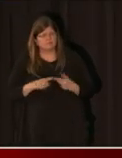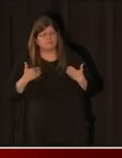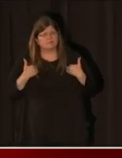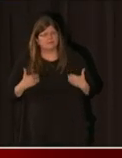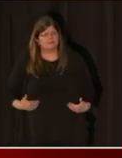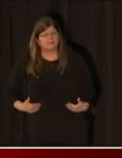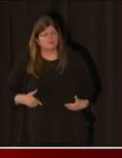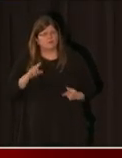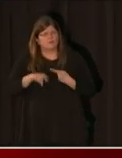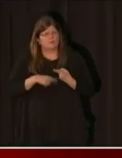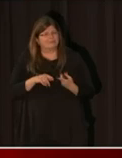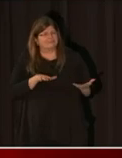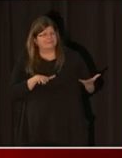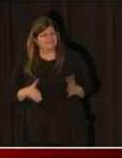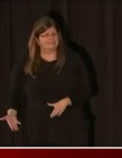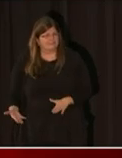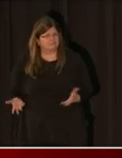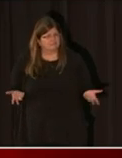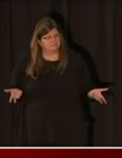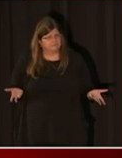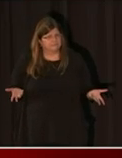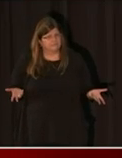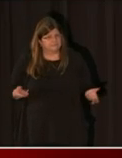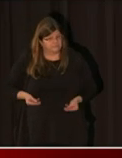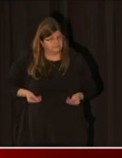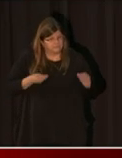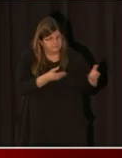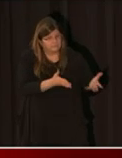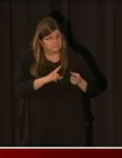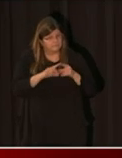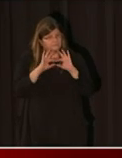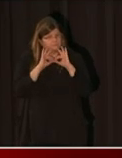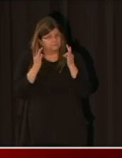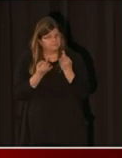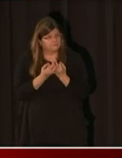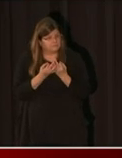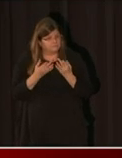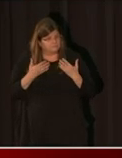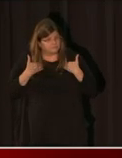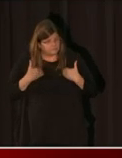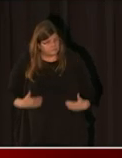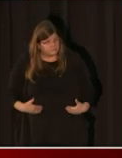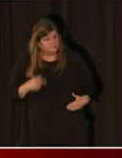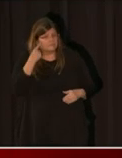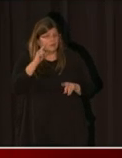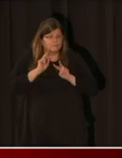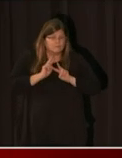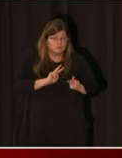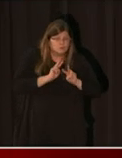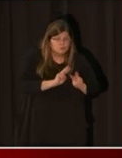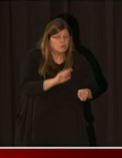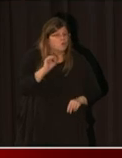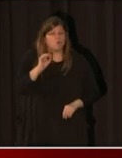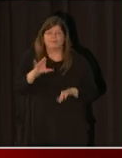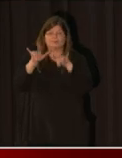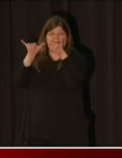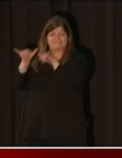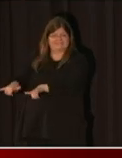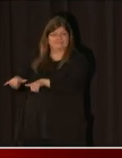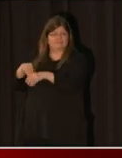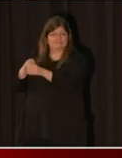they released back to the family for burial and services? Are their bodies quarantined? Can you tell us what happens there?